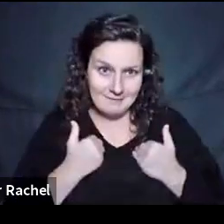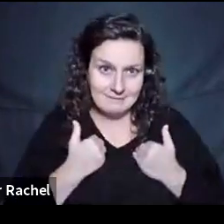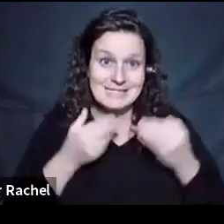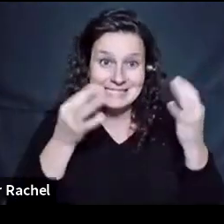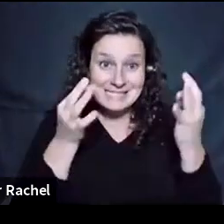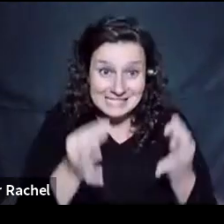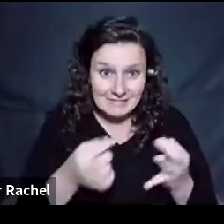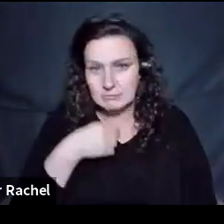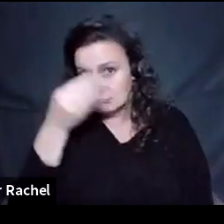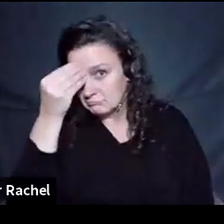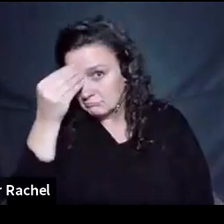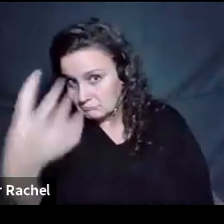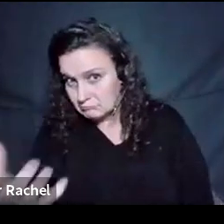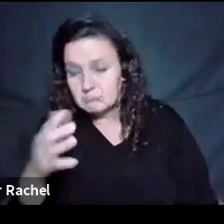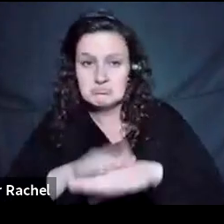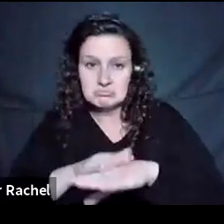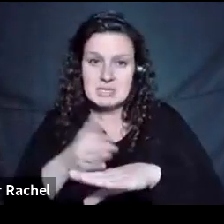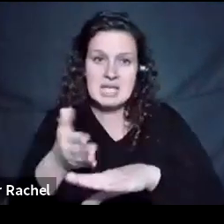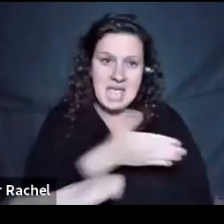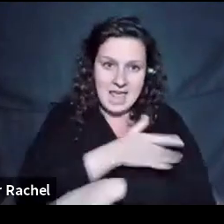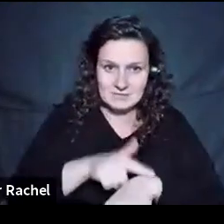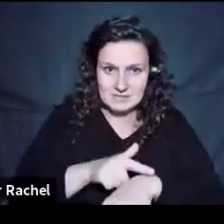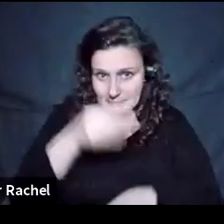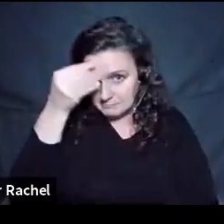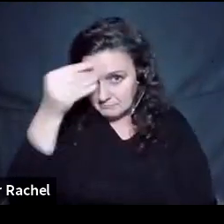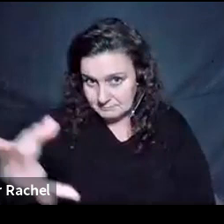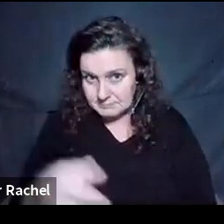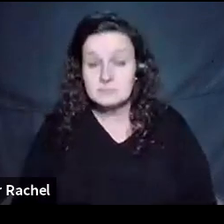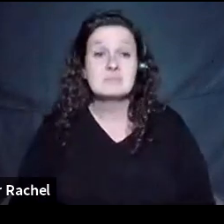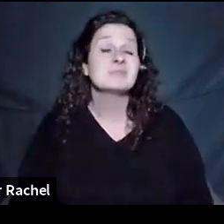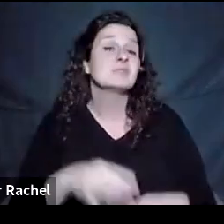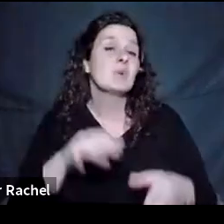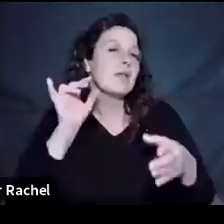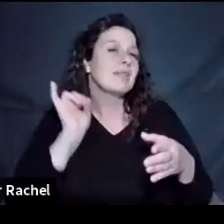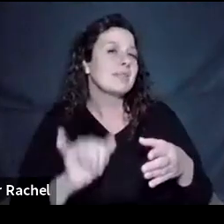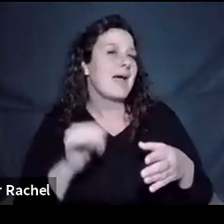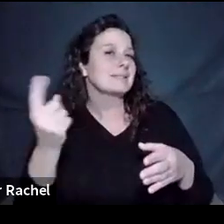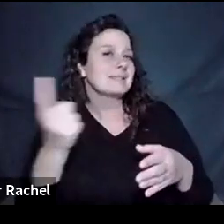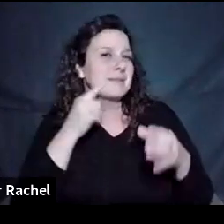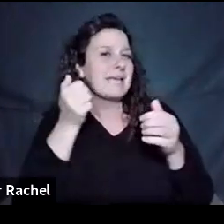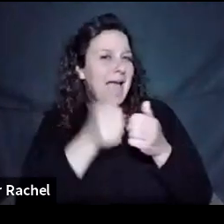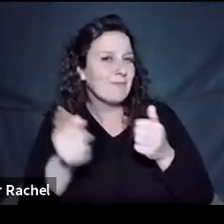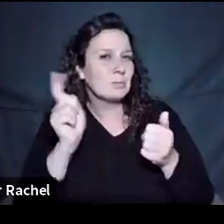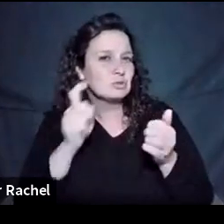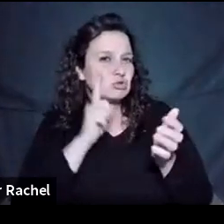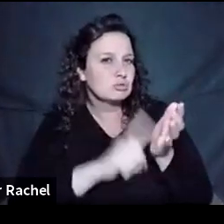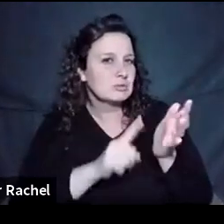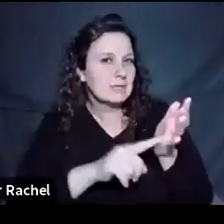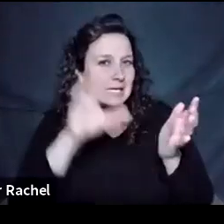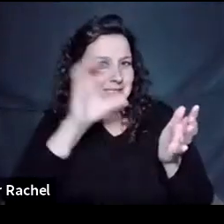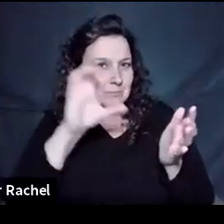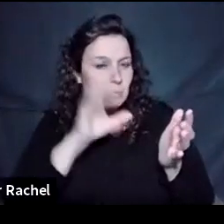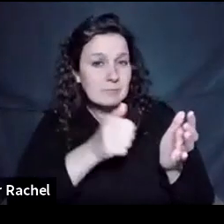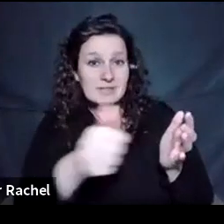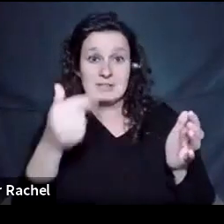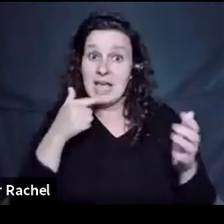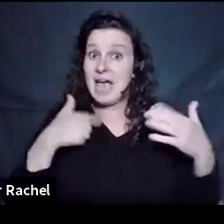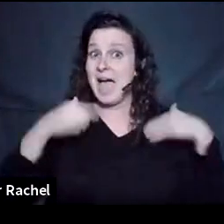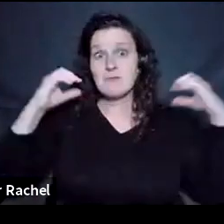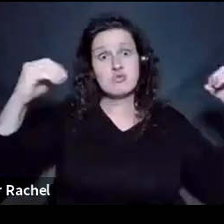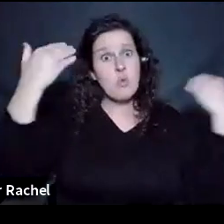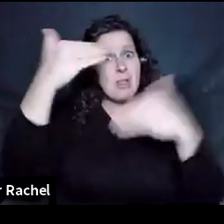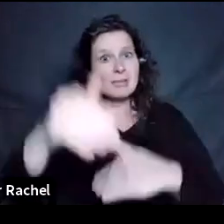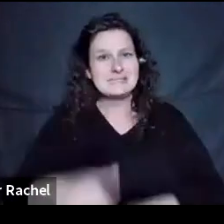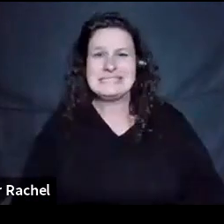tell people that in advance. And that's something that everybody needs to explore. When you say, I have no limits,